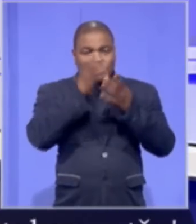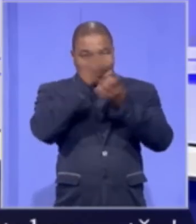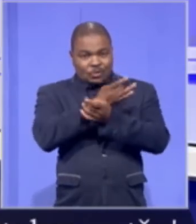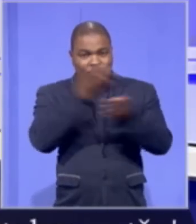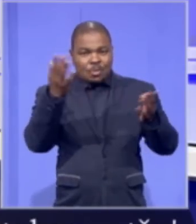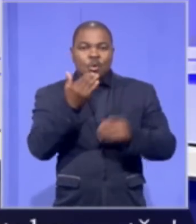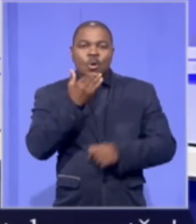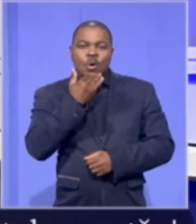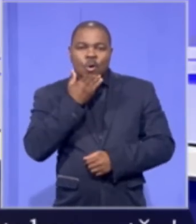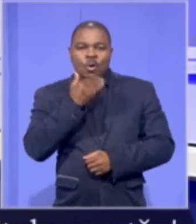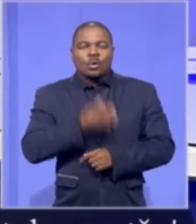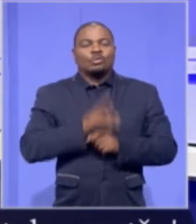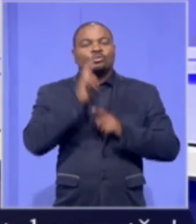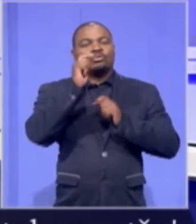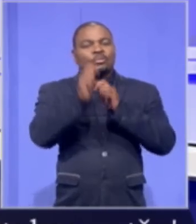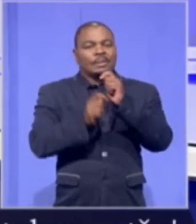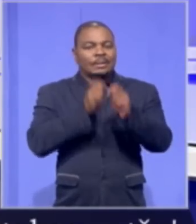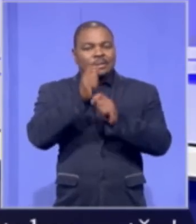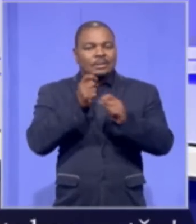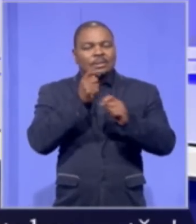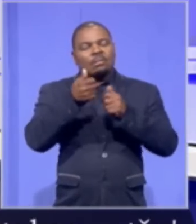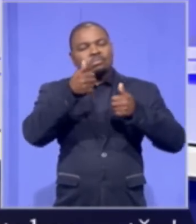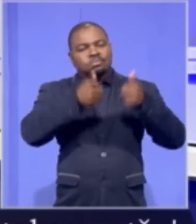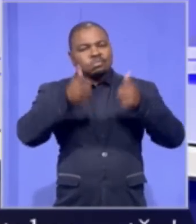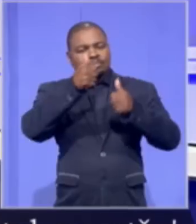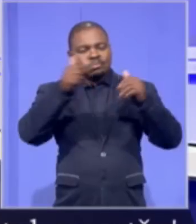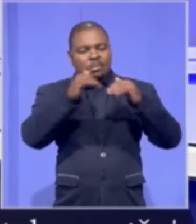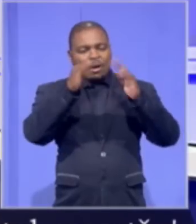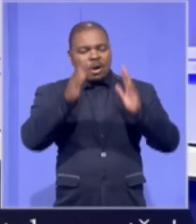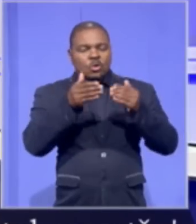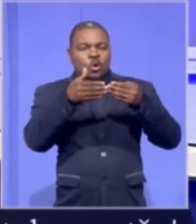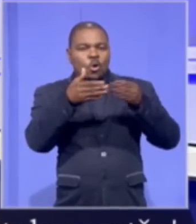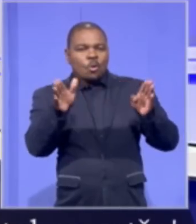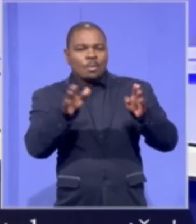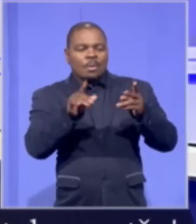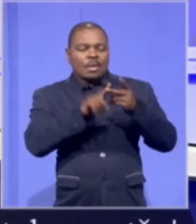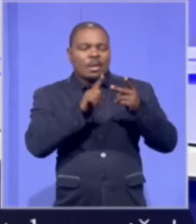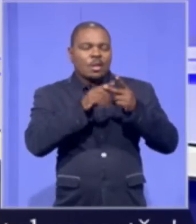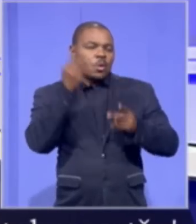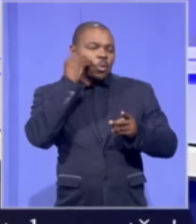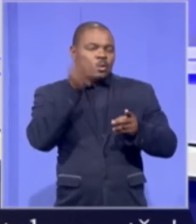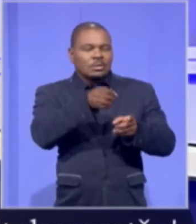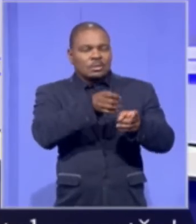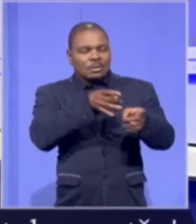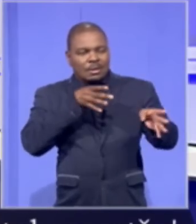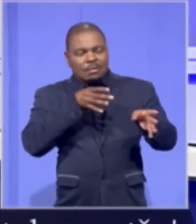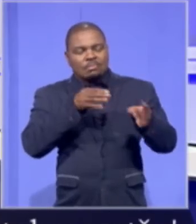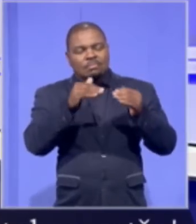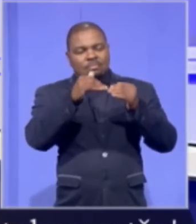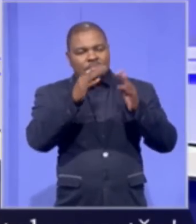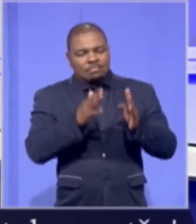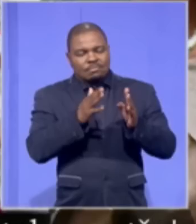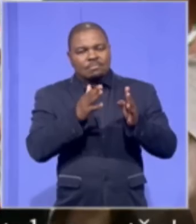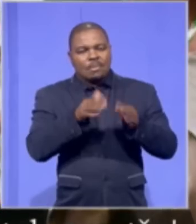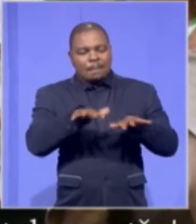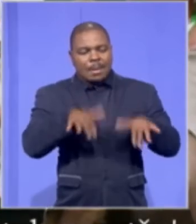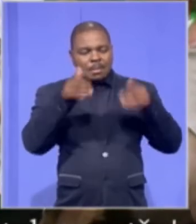ka polelo nakong ya pulo ya ntlo ya baetapele ba setšo le ba Makhoisan Parlamente.